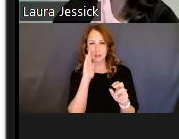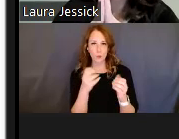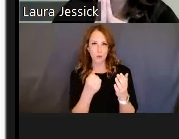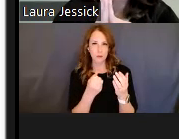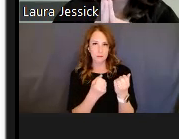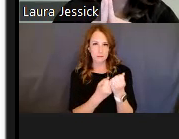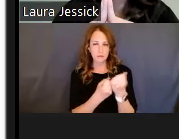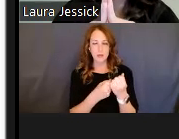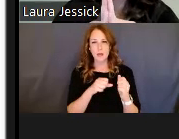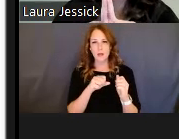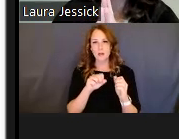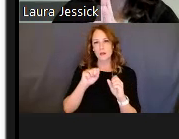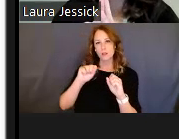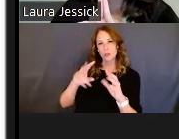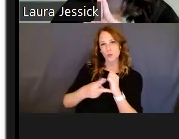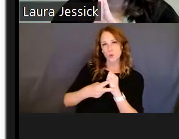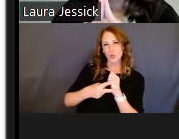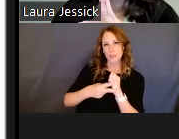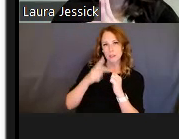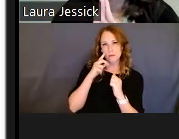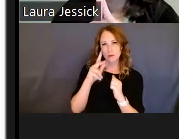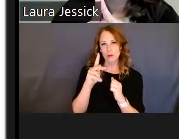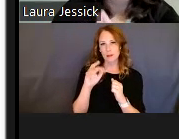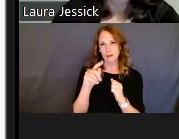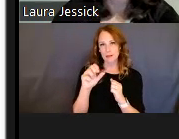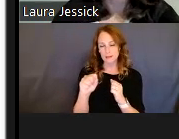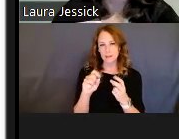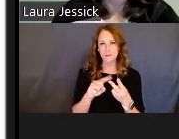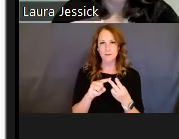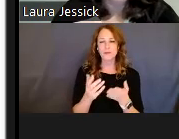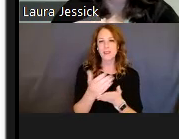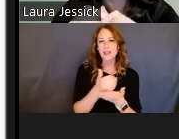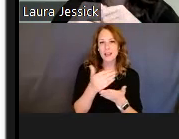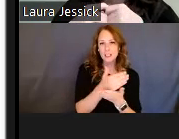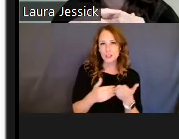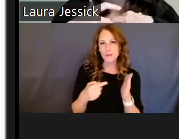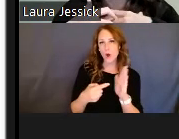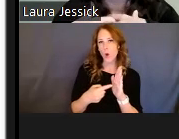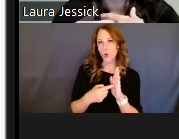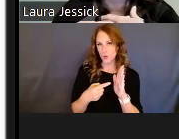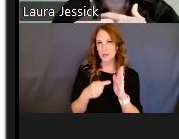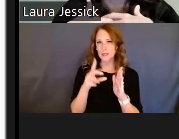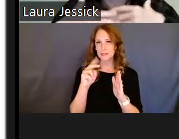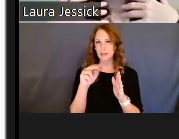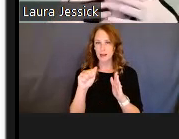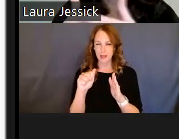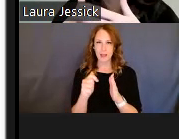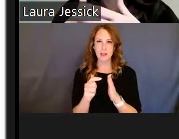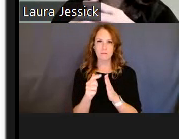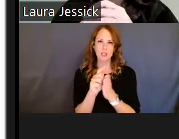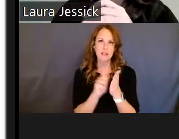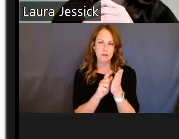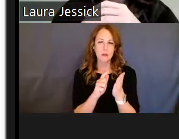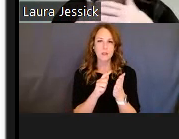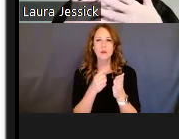is storage for sexual assault evidence kits, the collection of lawfully owed DNA. So that's like an individual that is